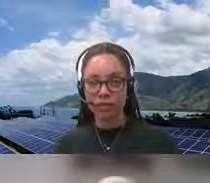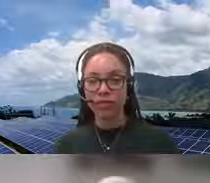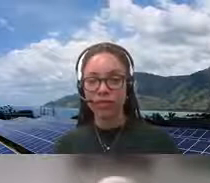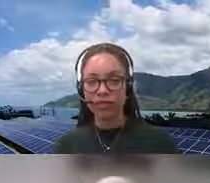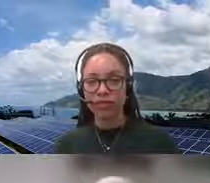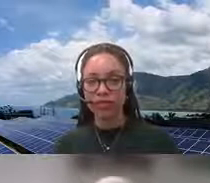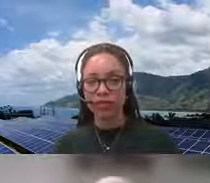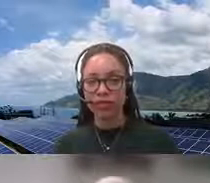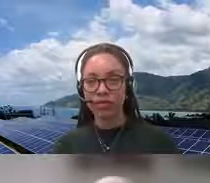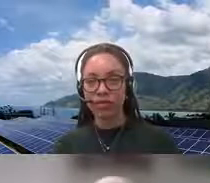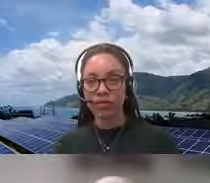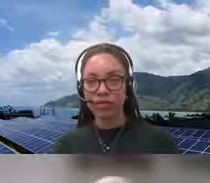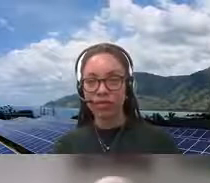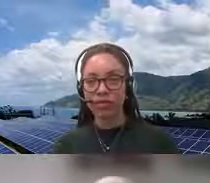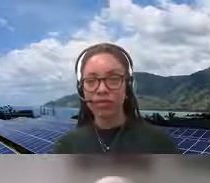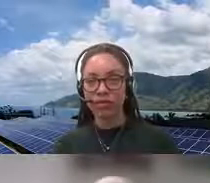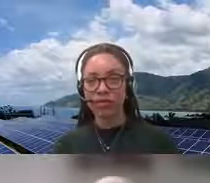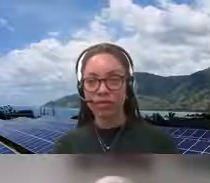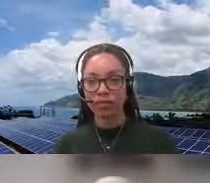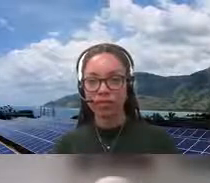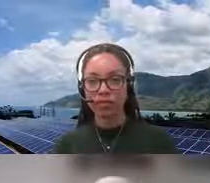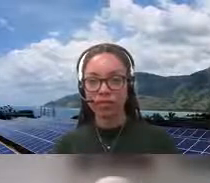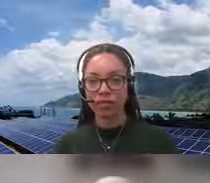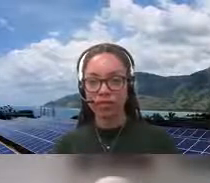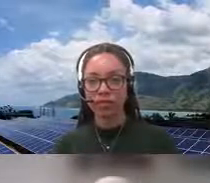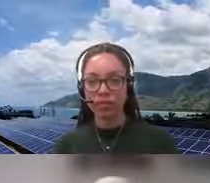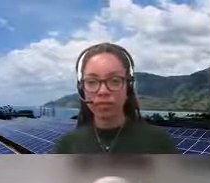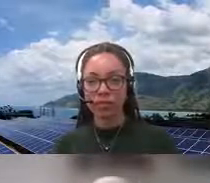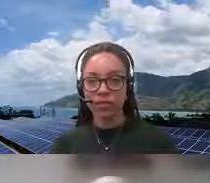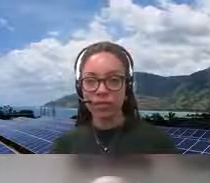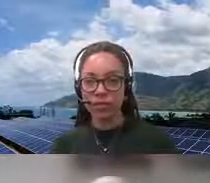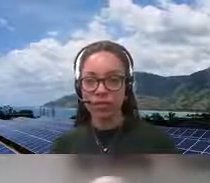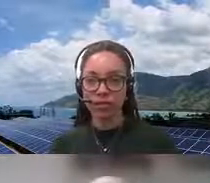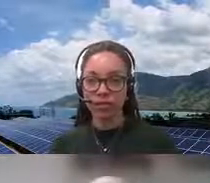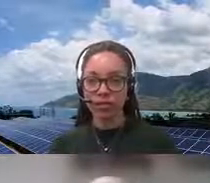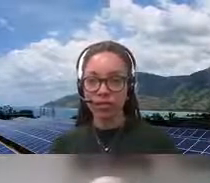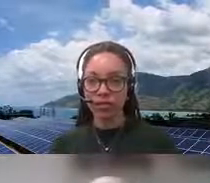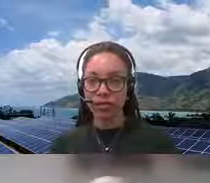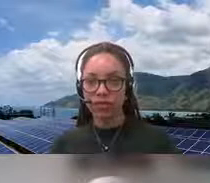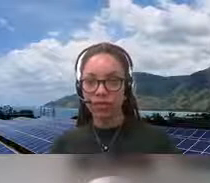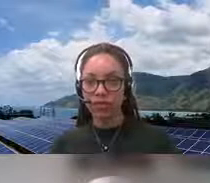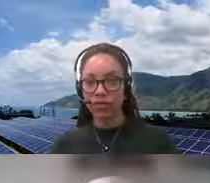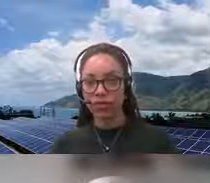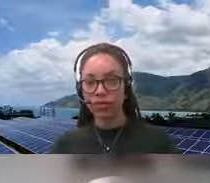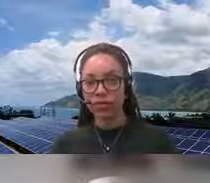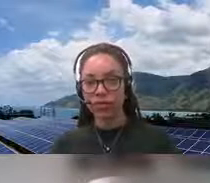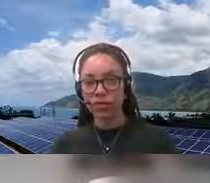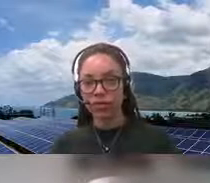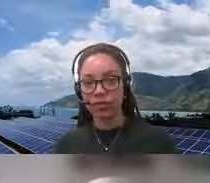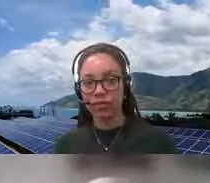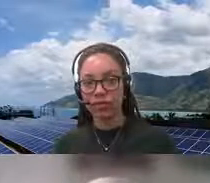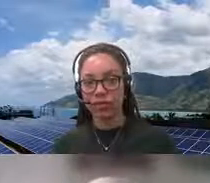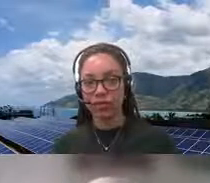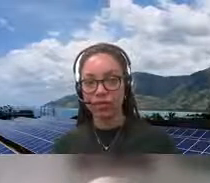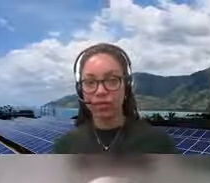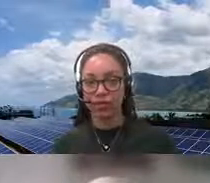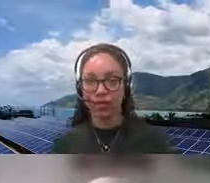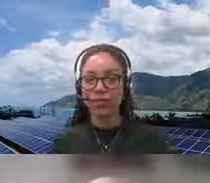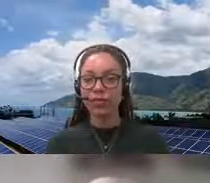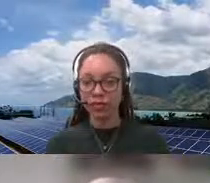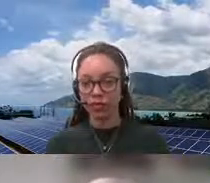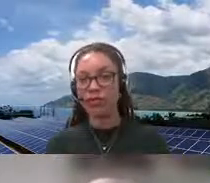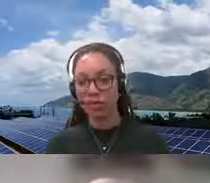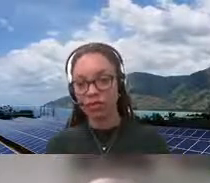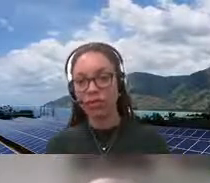we've identified any barriers that might exist, or people who, for example, are really well, really far down the line of